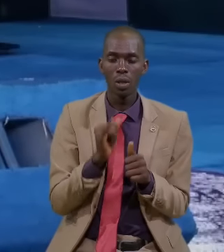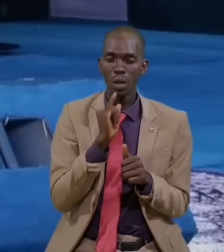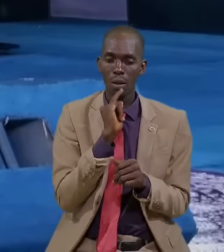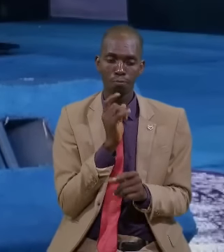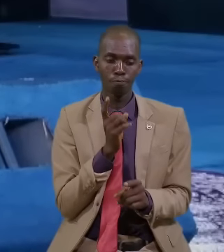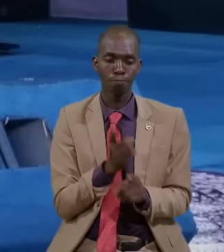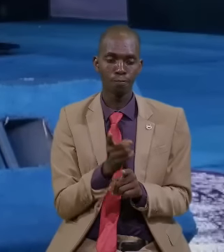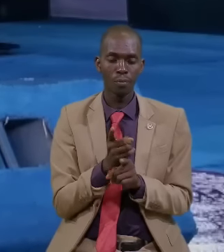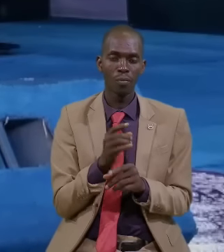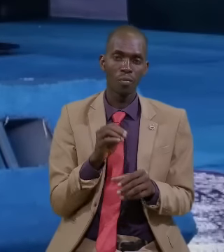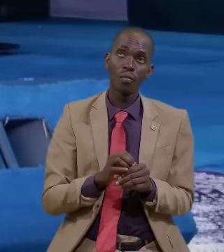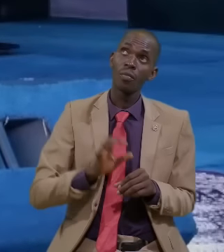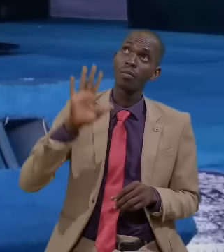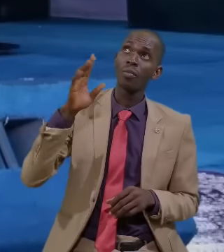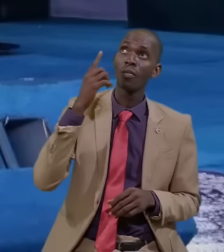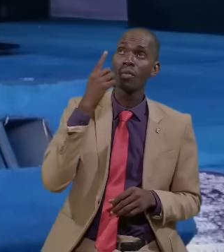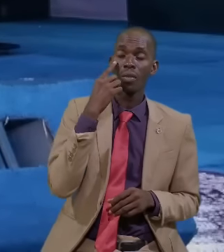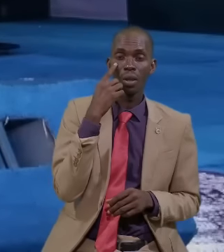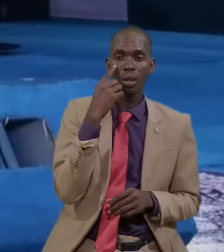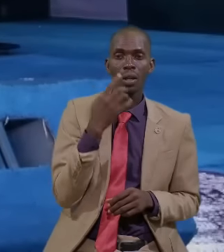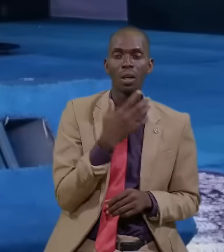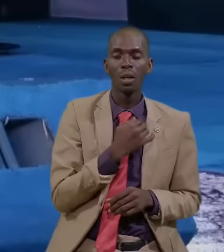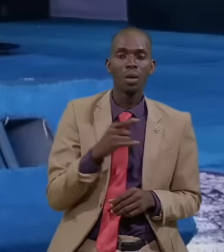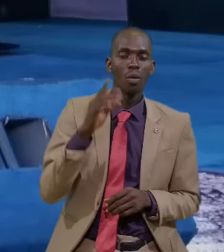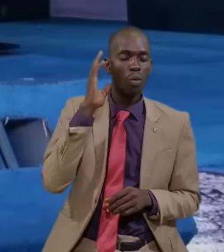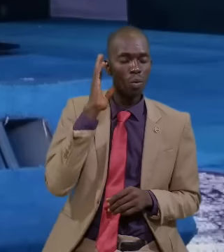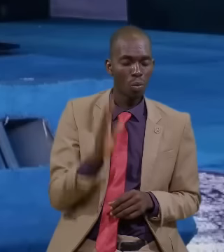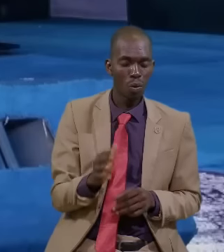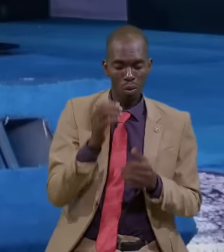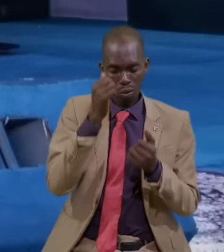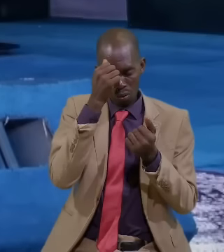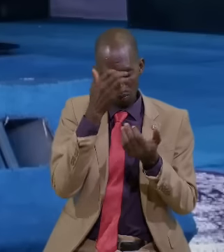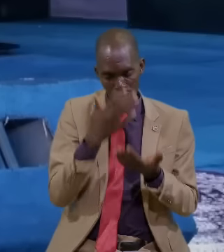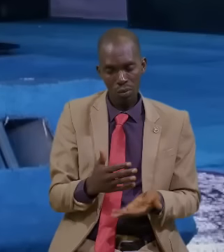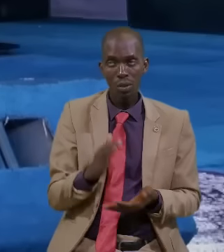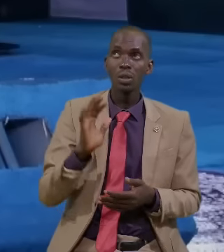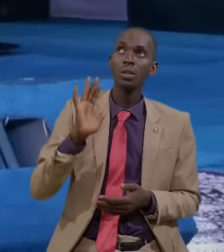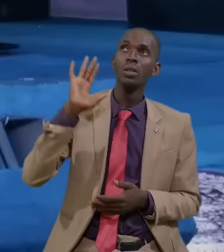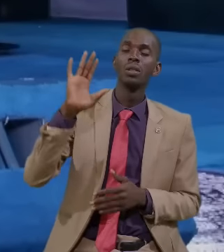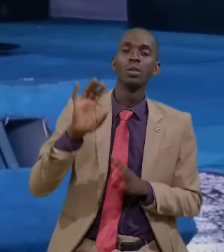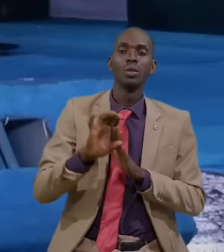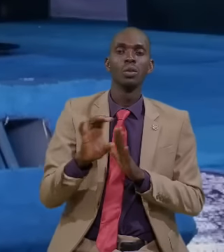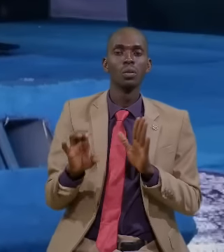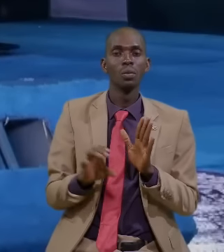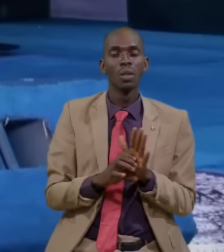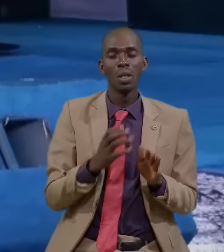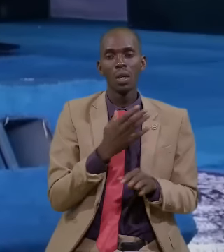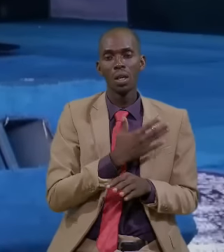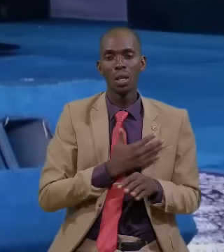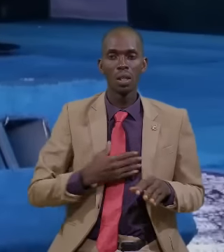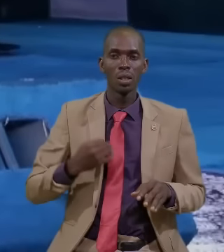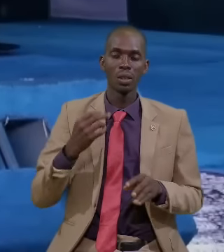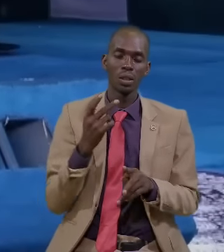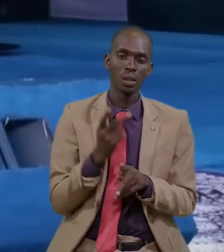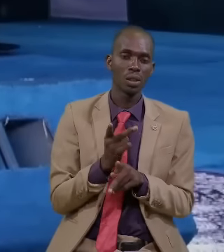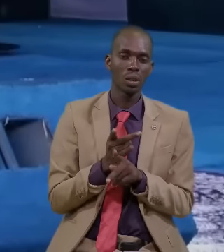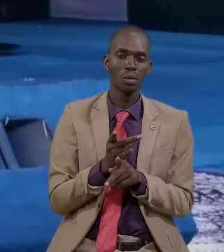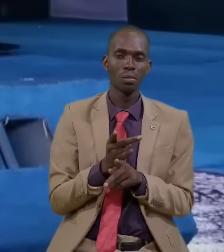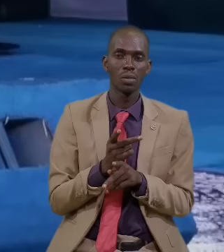will give ear to his commandments, and keep, that's the secret,